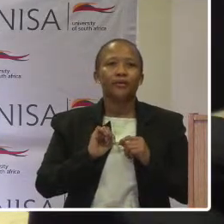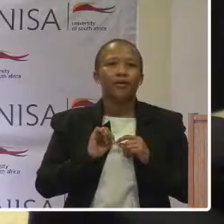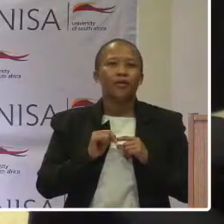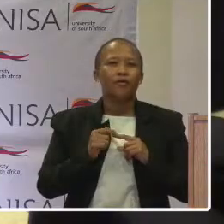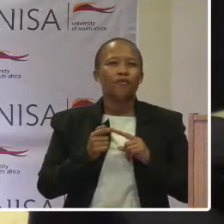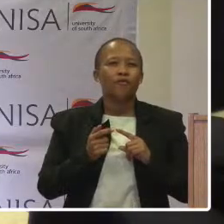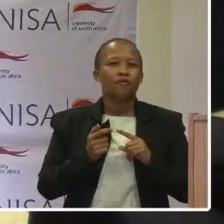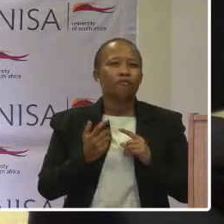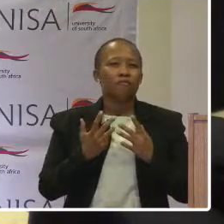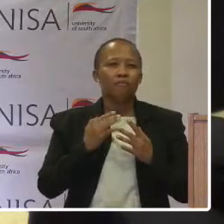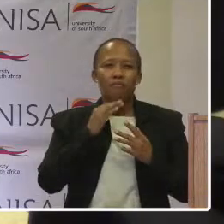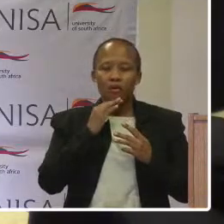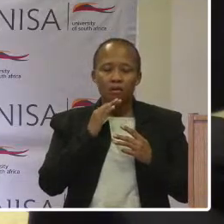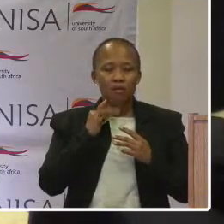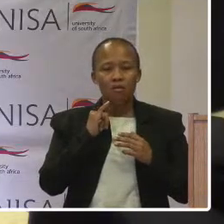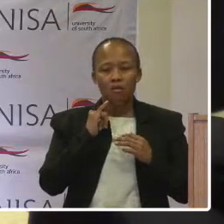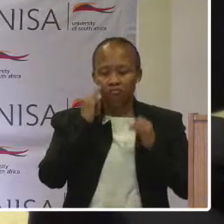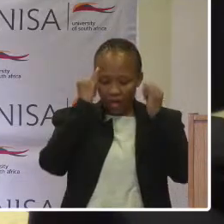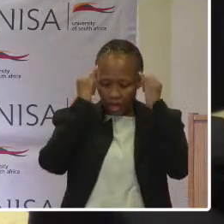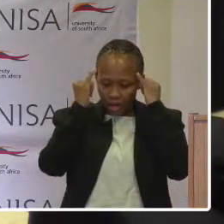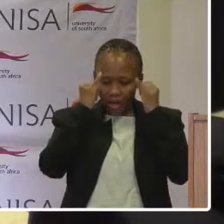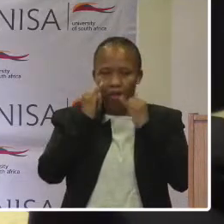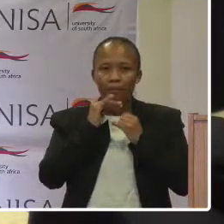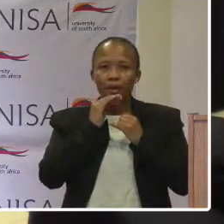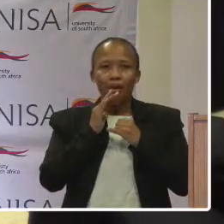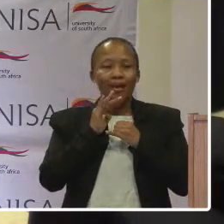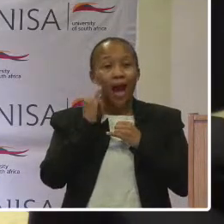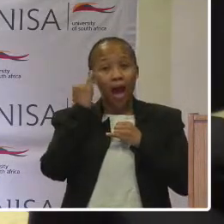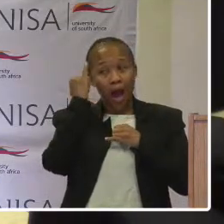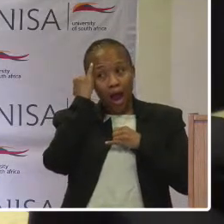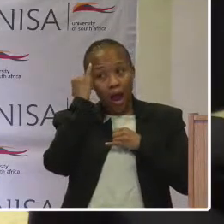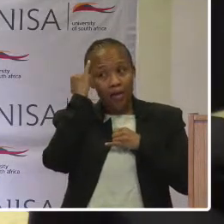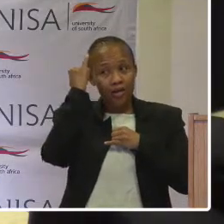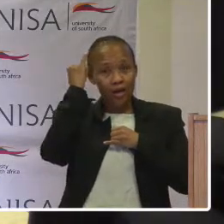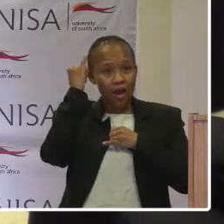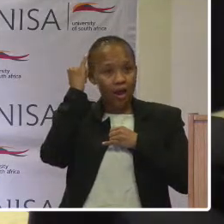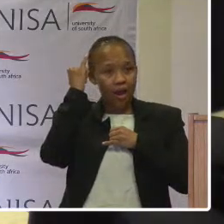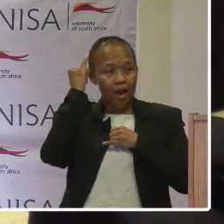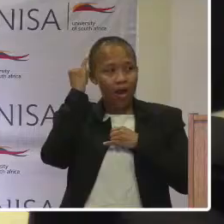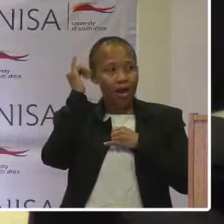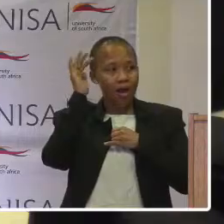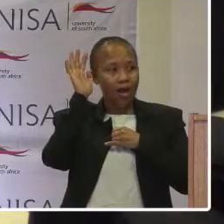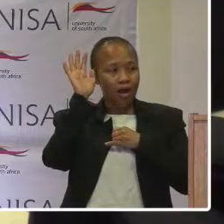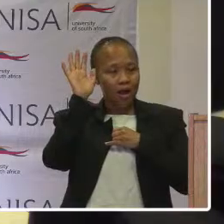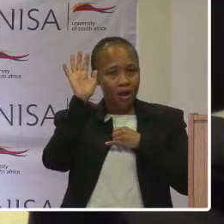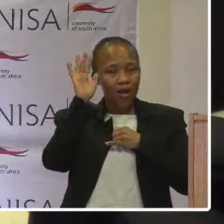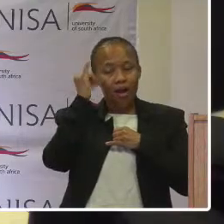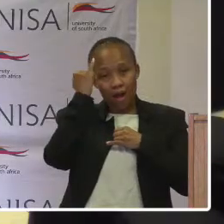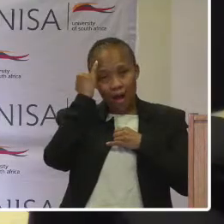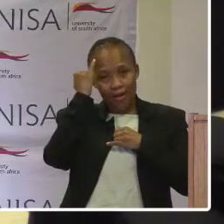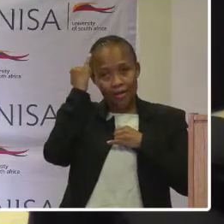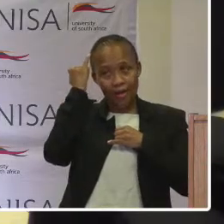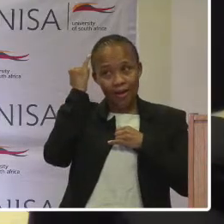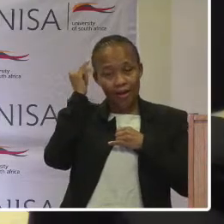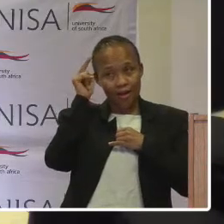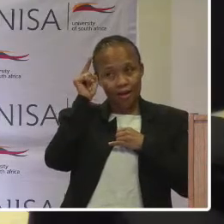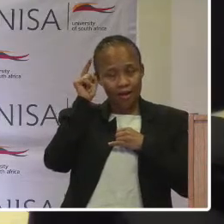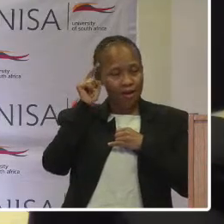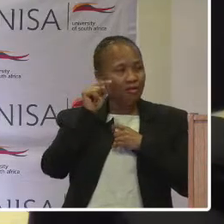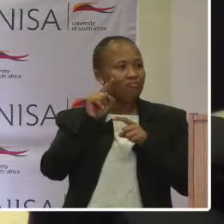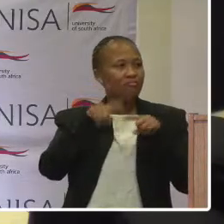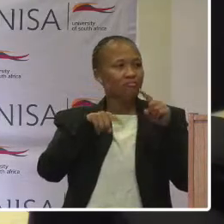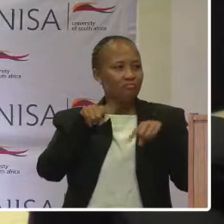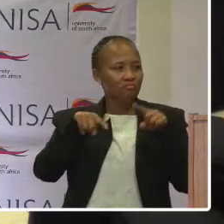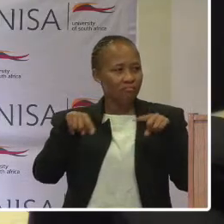with ideas that could that have really no, actually coming up with ideas. Not to say that have